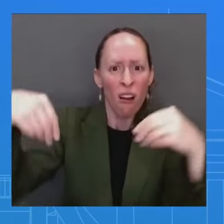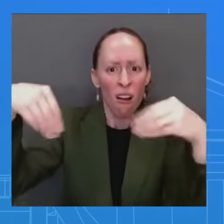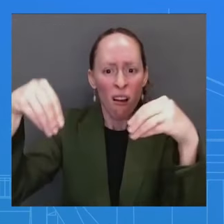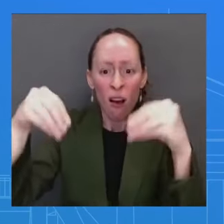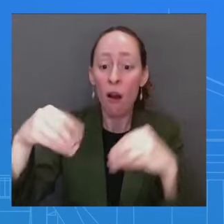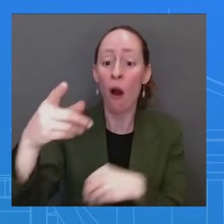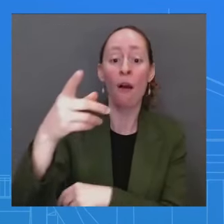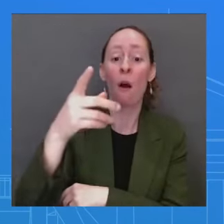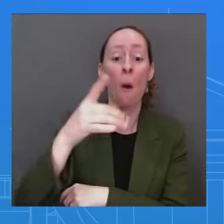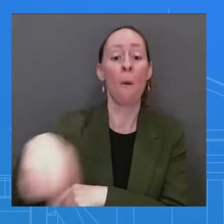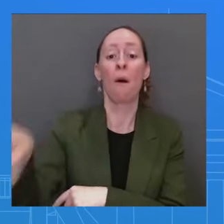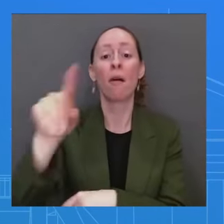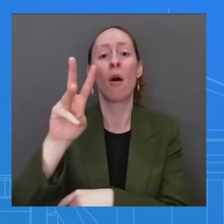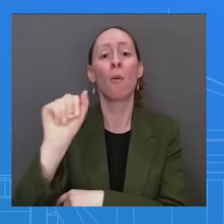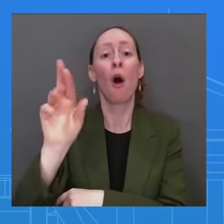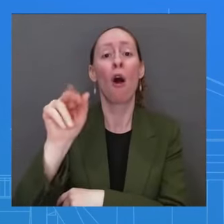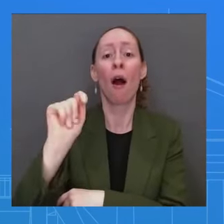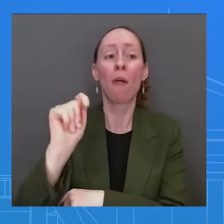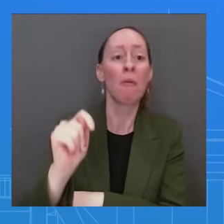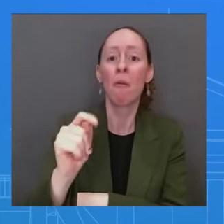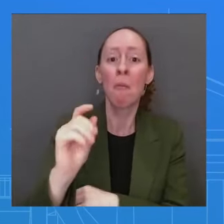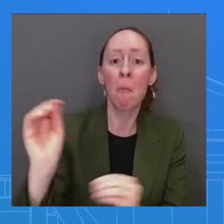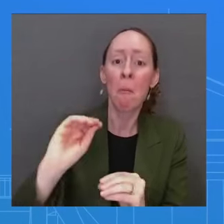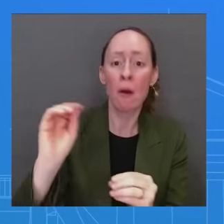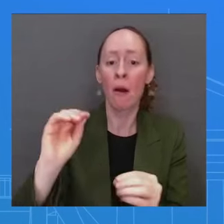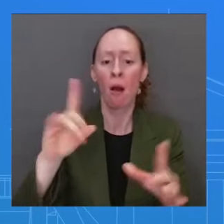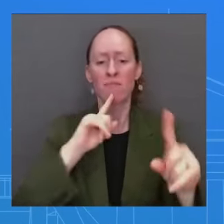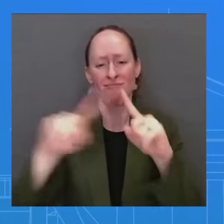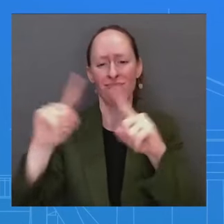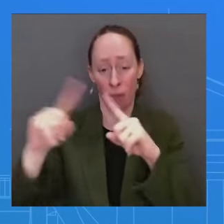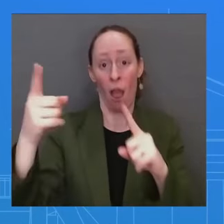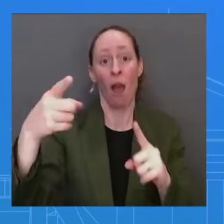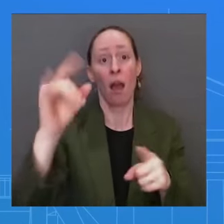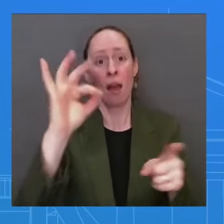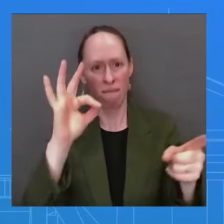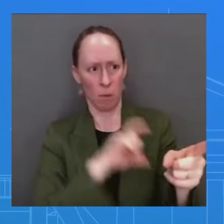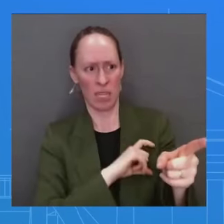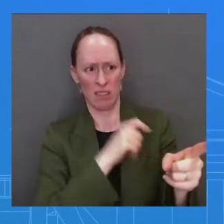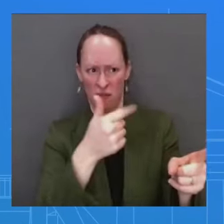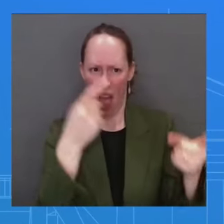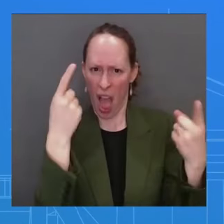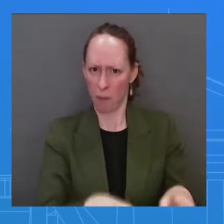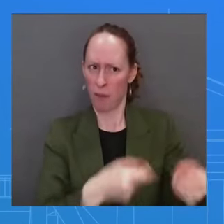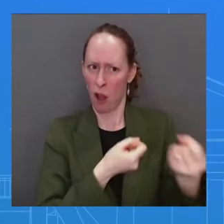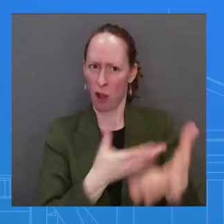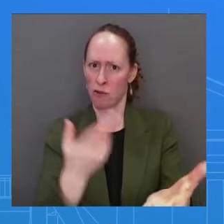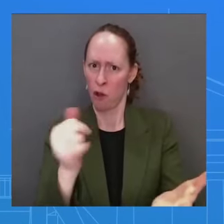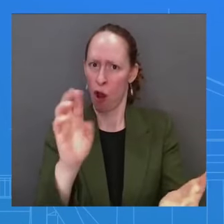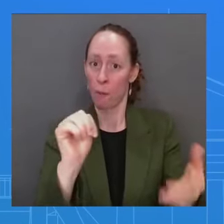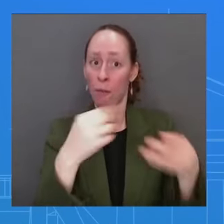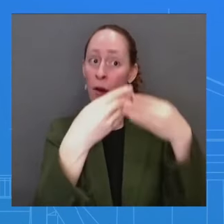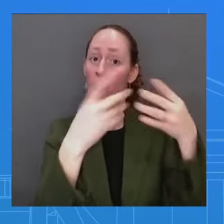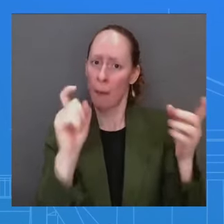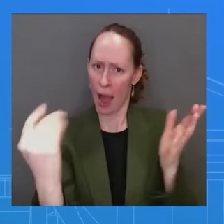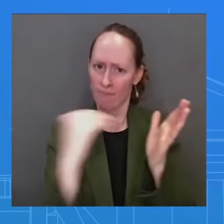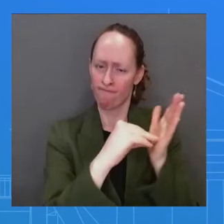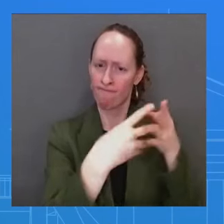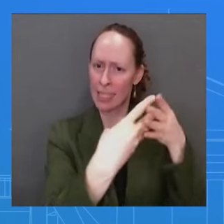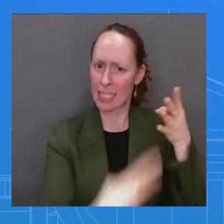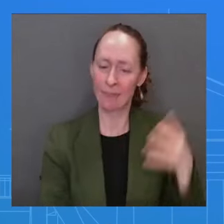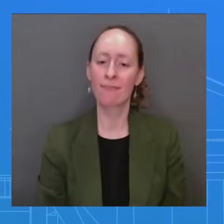police misconduct. In addition to today's DOJ guide, the President is continuing to urge Congress to pass the George